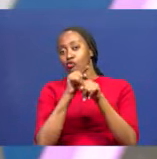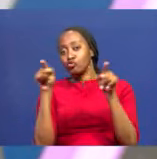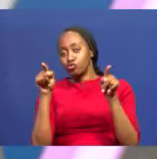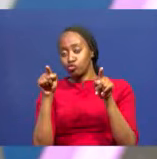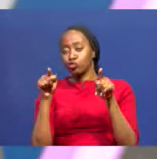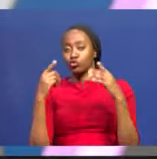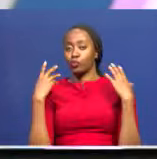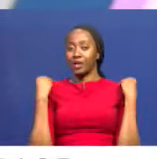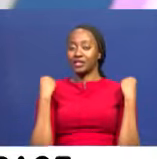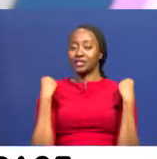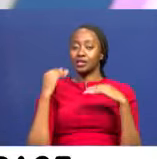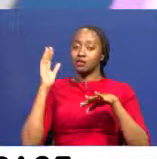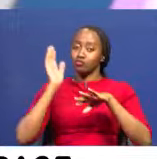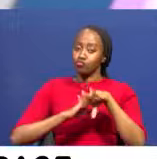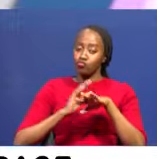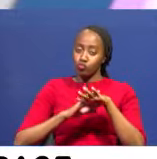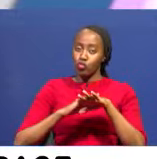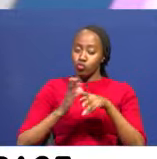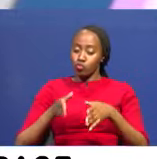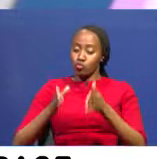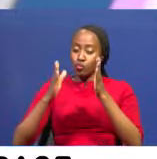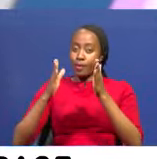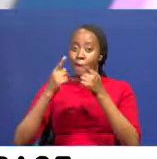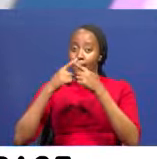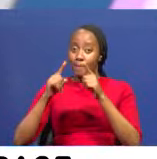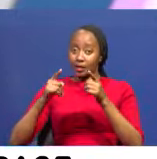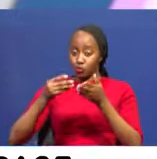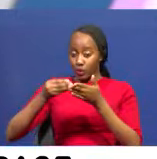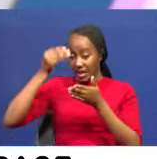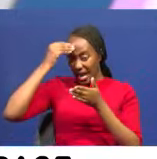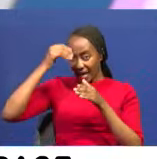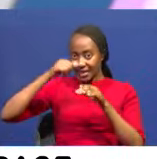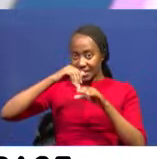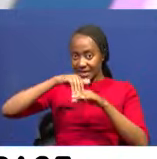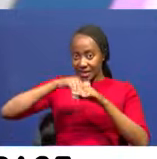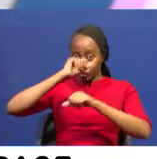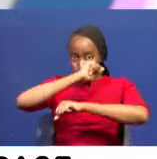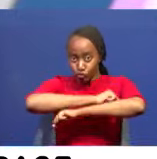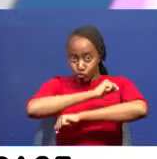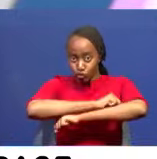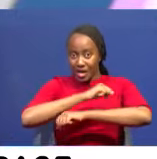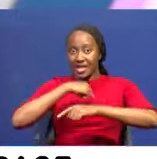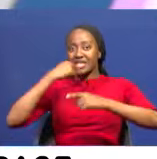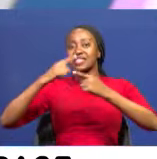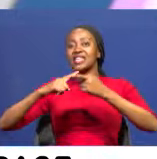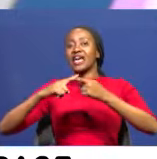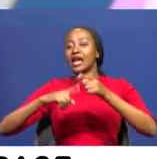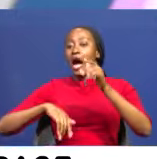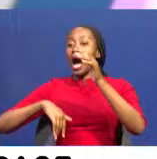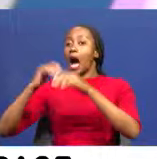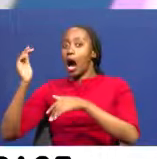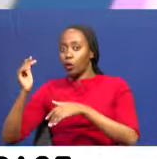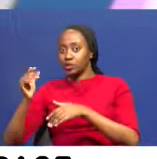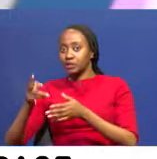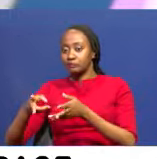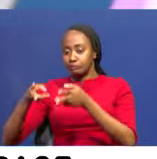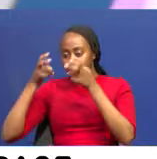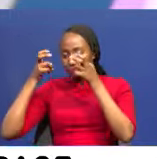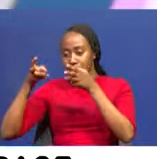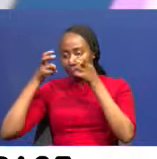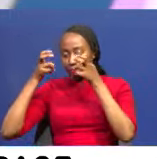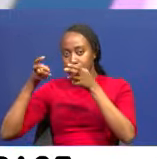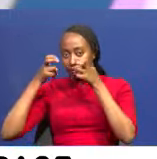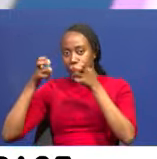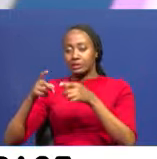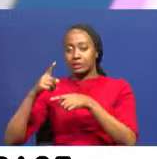epic manner, because there are things that we learn in school, and then now we go out there. Just like every career, you have to gain what you call hard and